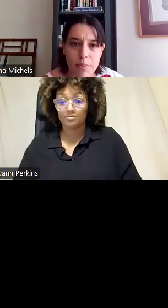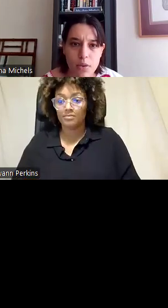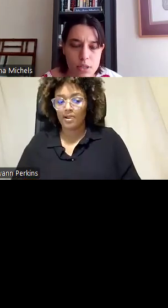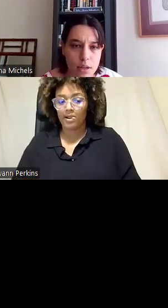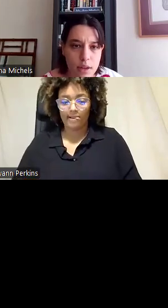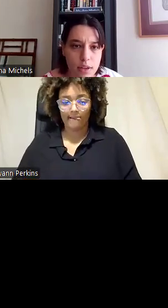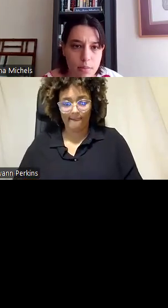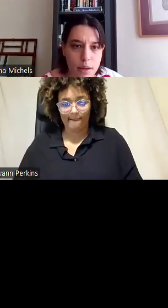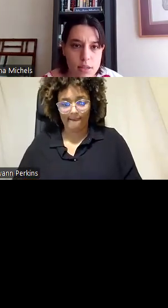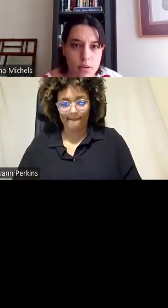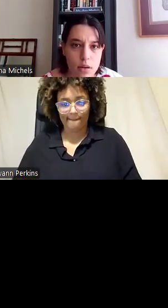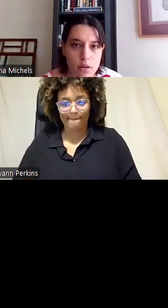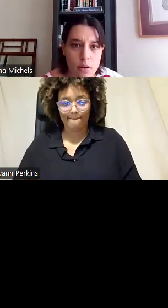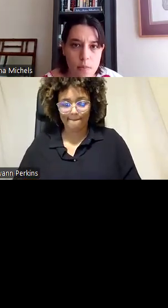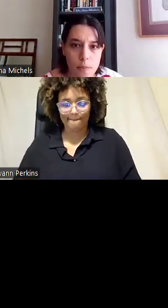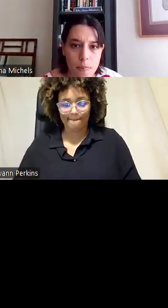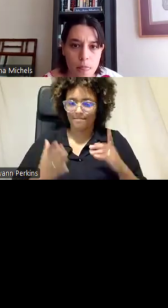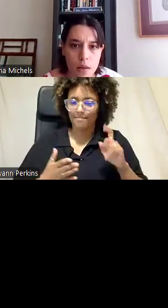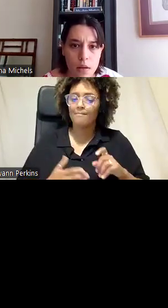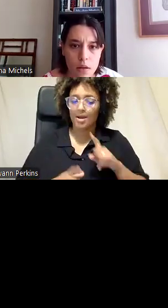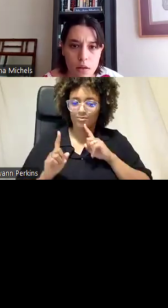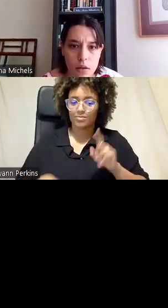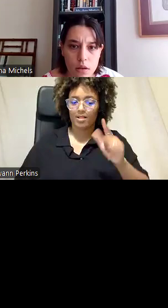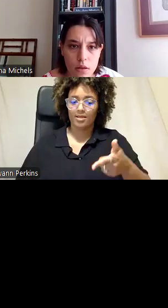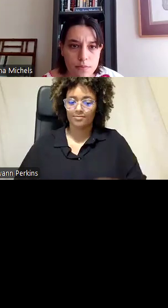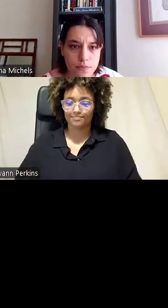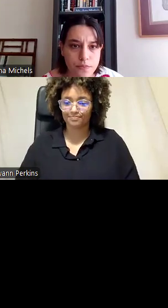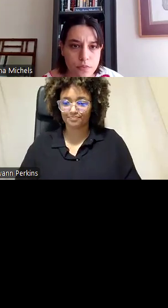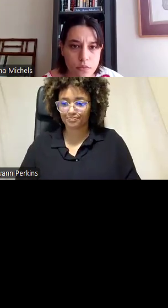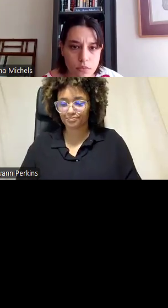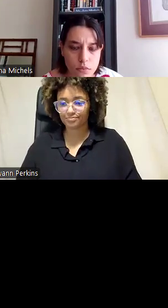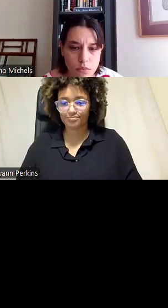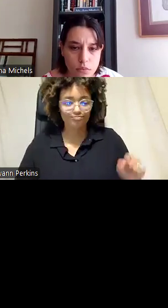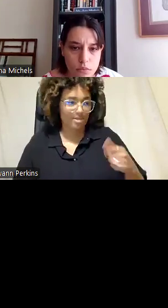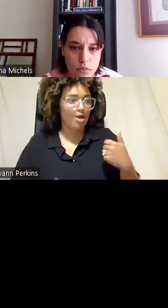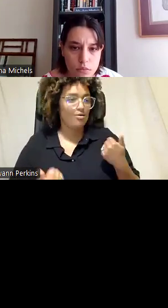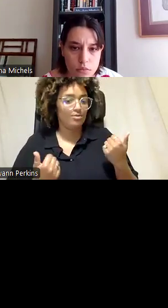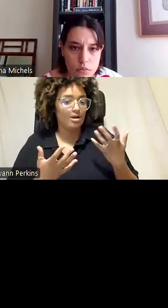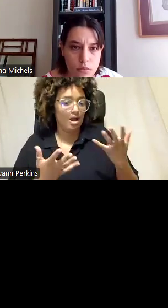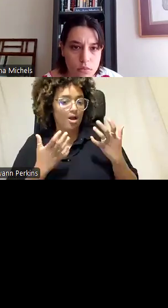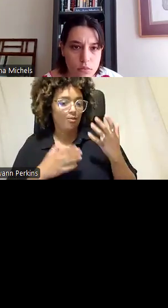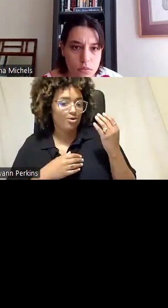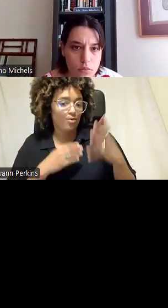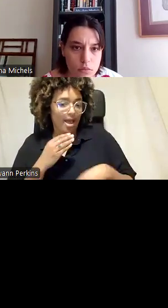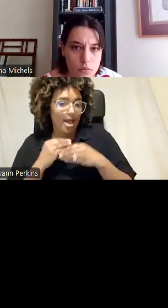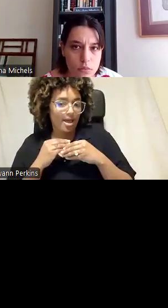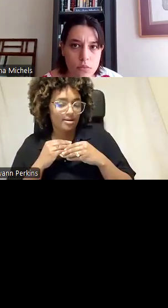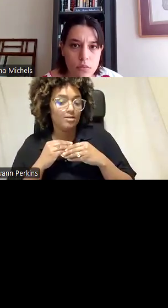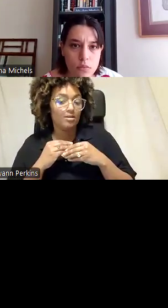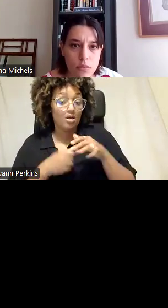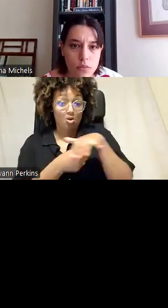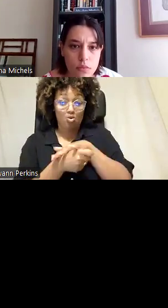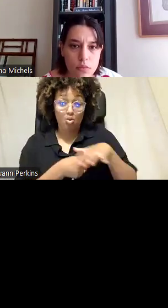But that it may be a question that we have to get back to you on. Yeah, I was trying to come off mute. My suggestion would be locally, there are